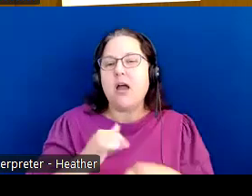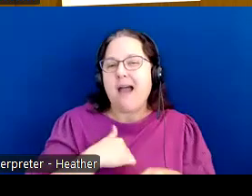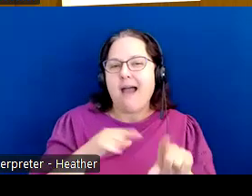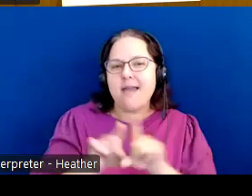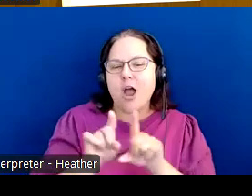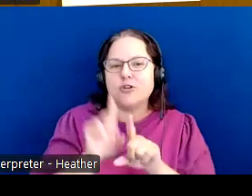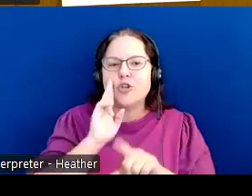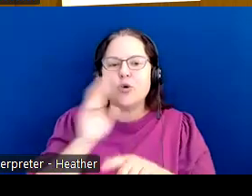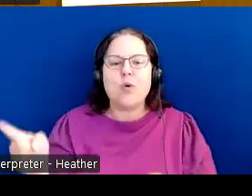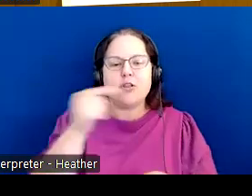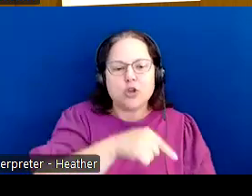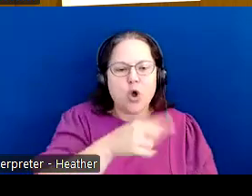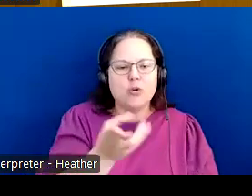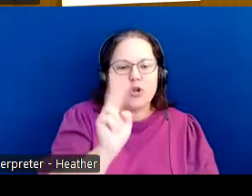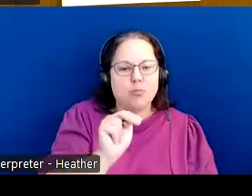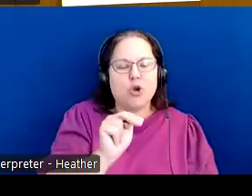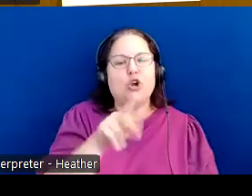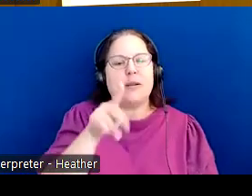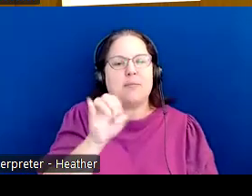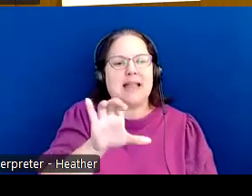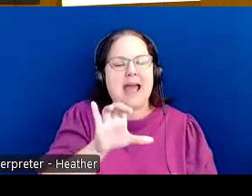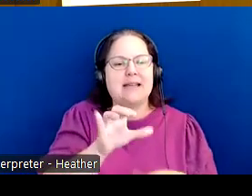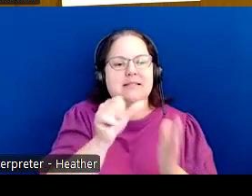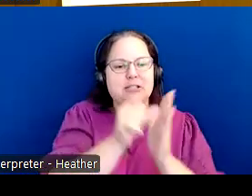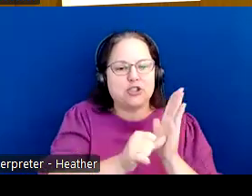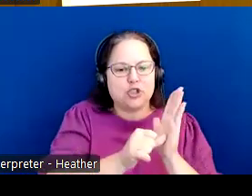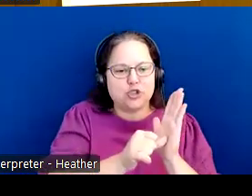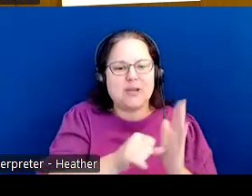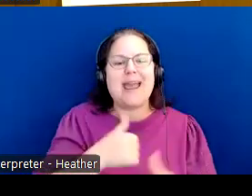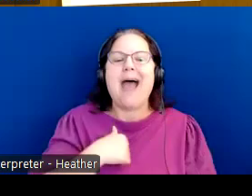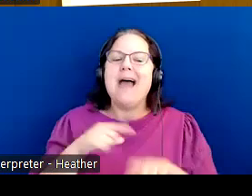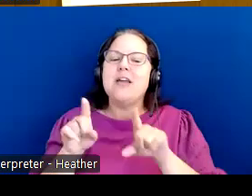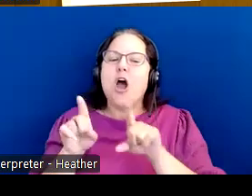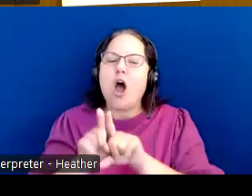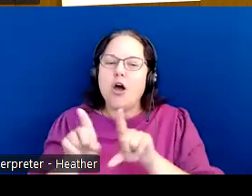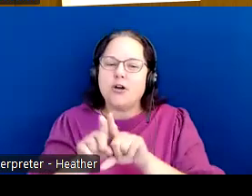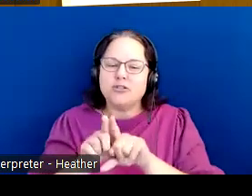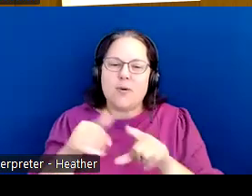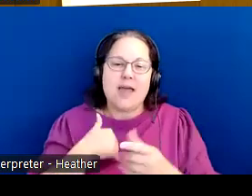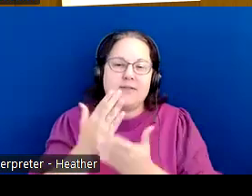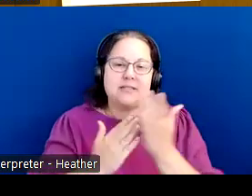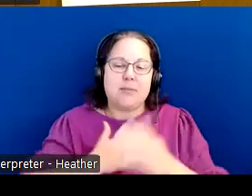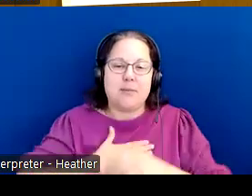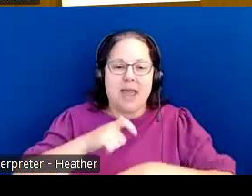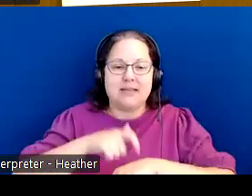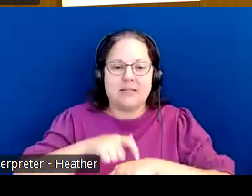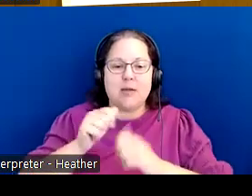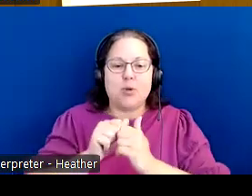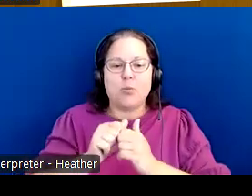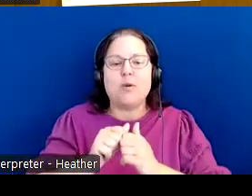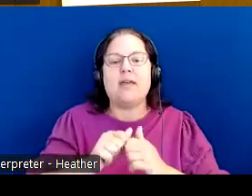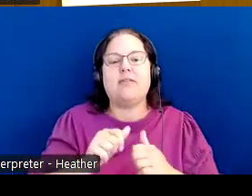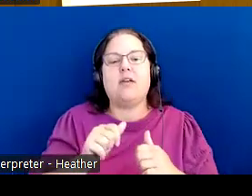float to our burn and plastic surgery clinic. I also have a portion of time focused on faculty well-being